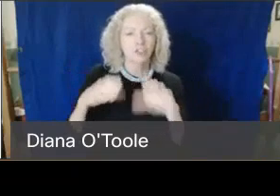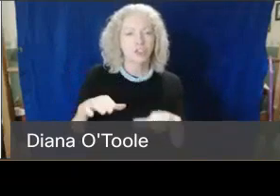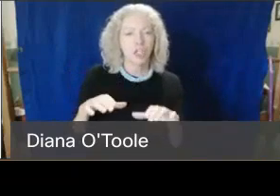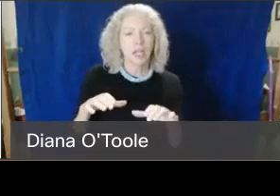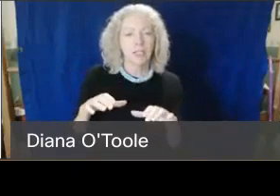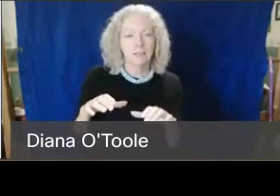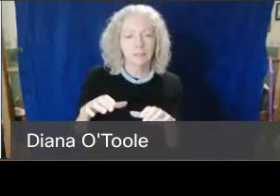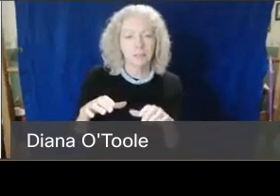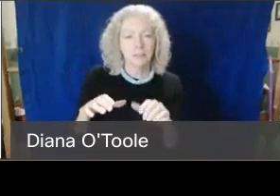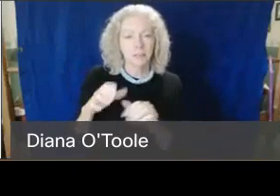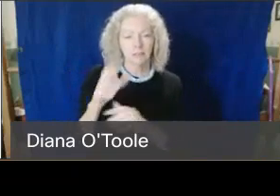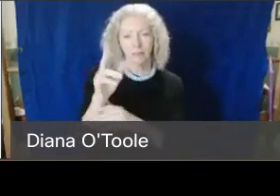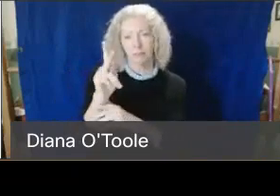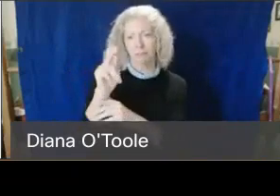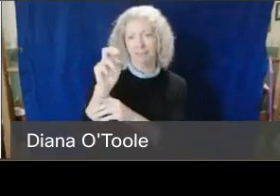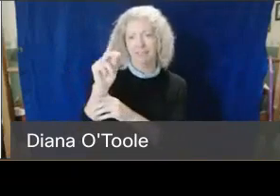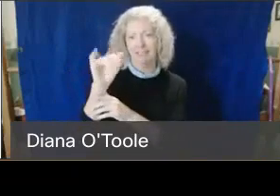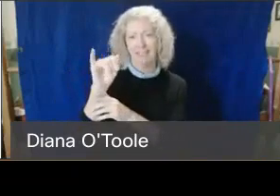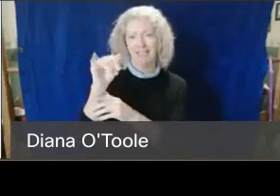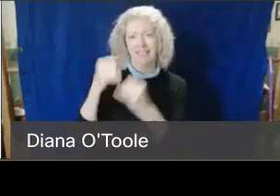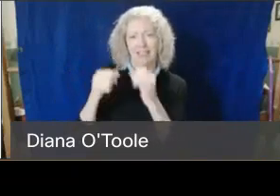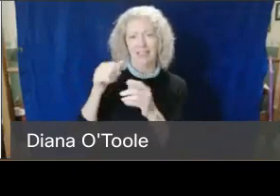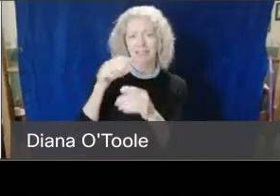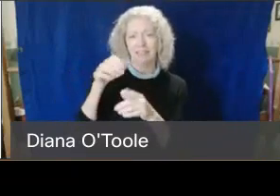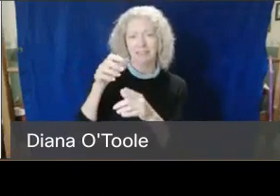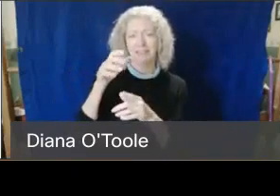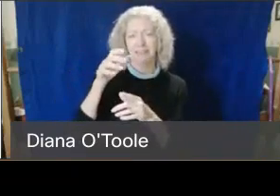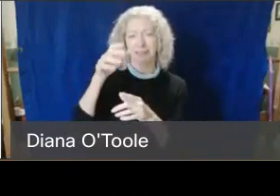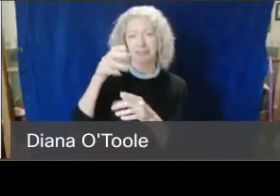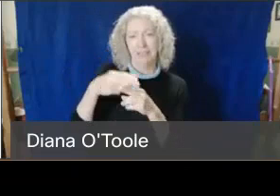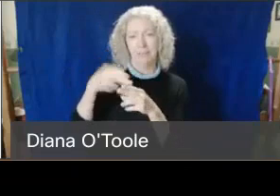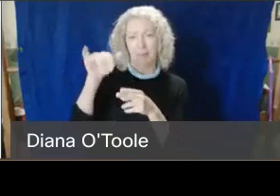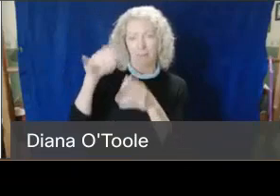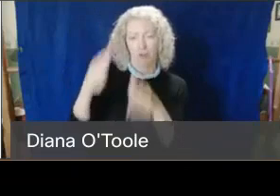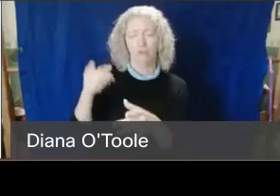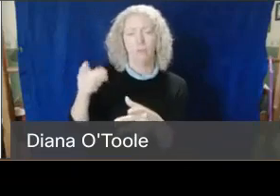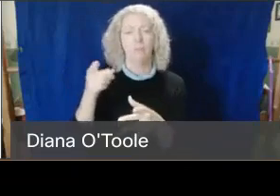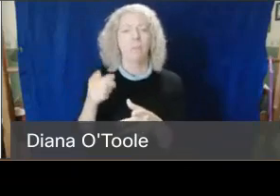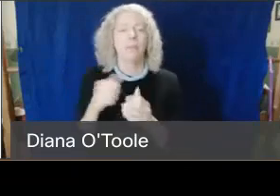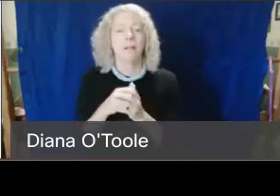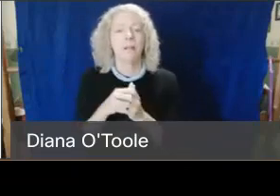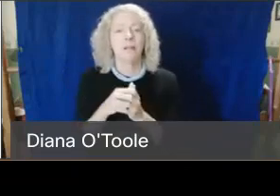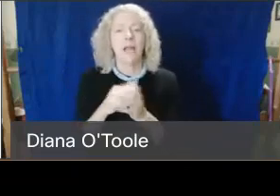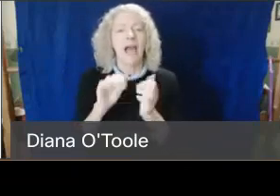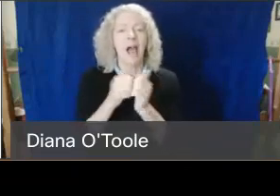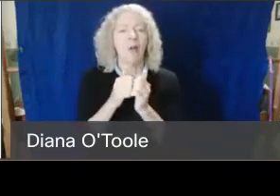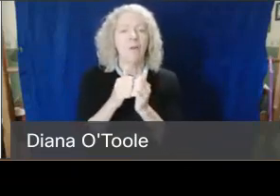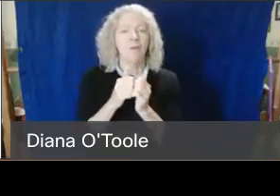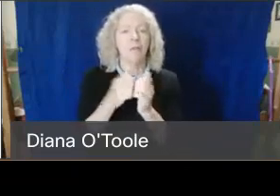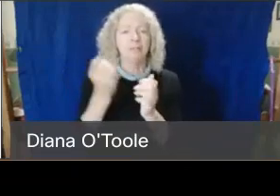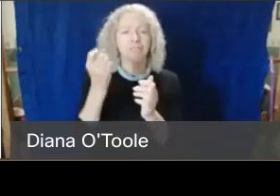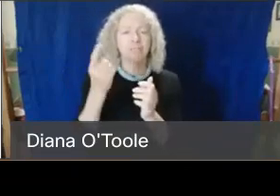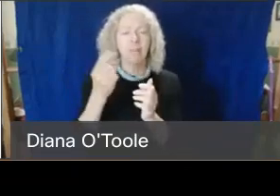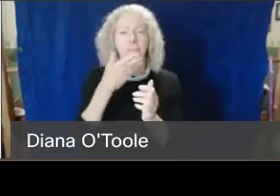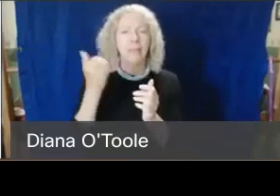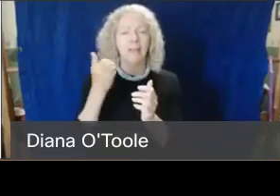at Colorado College last year. Recently read How to Be an Anti-Racist. I will kudos to Lincoln Wolf, who probably a